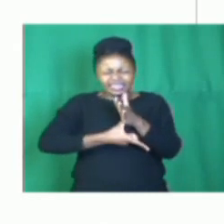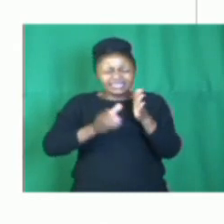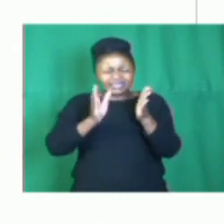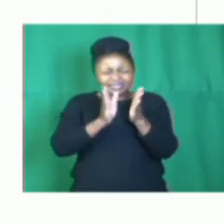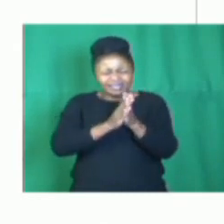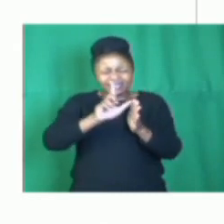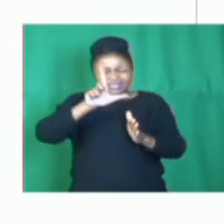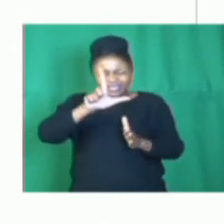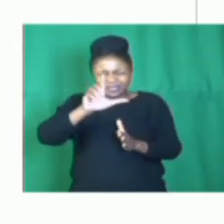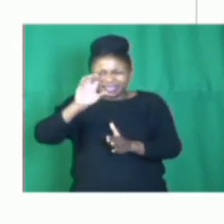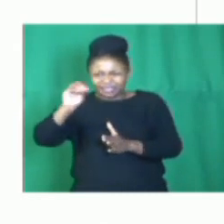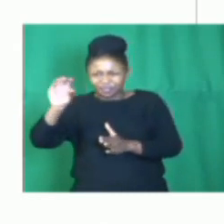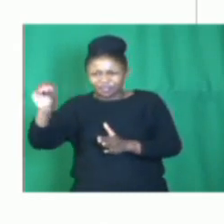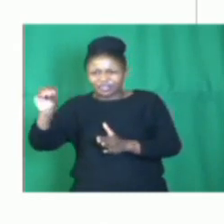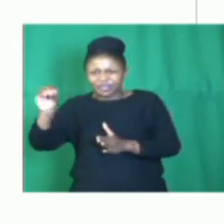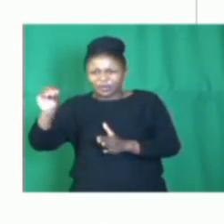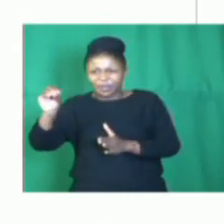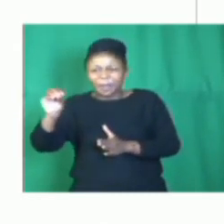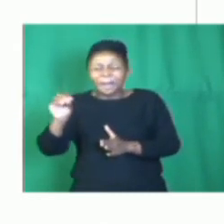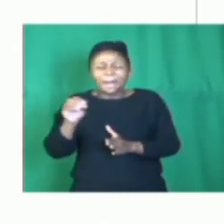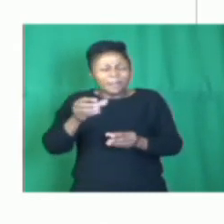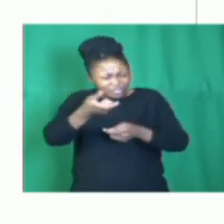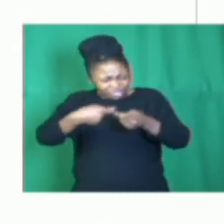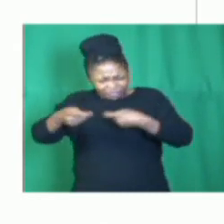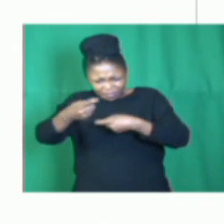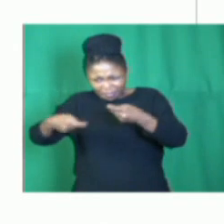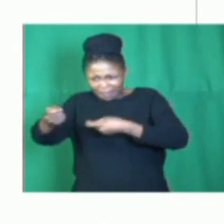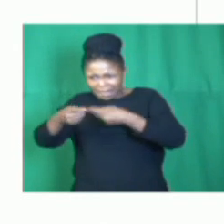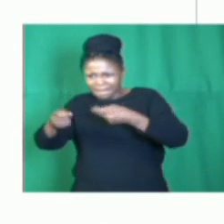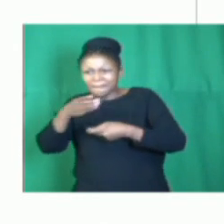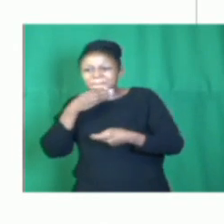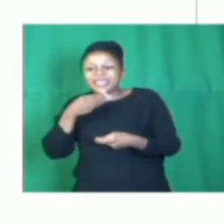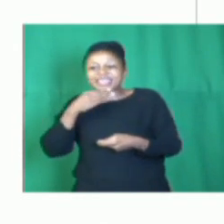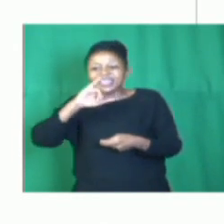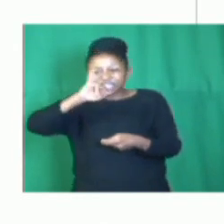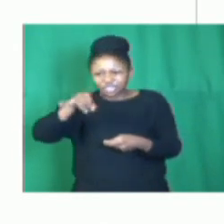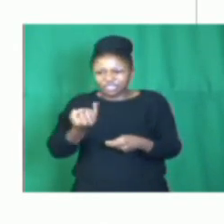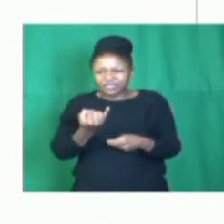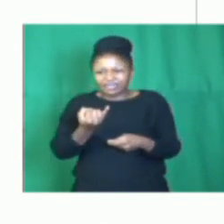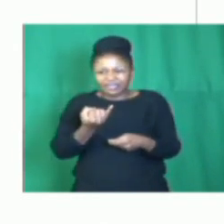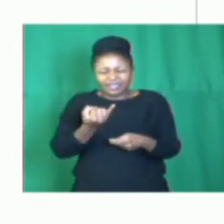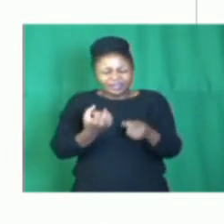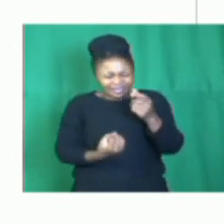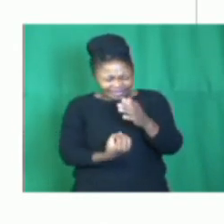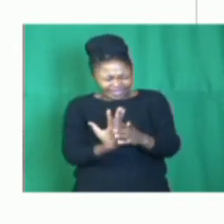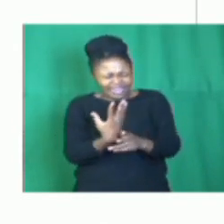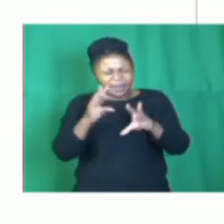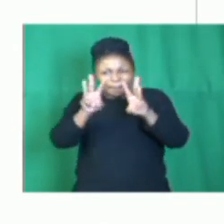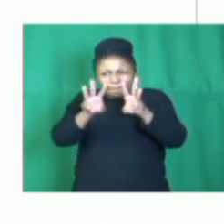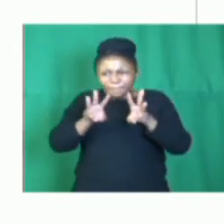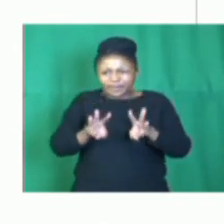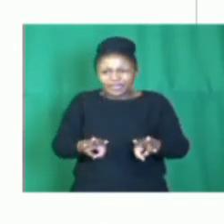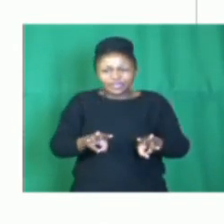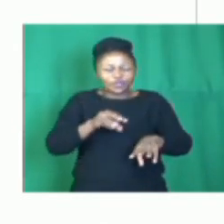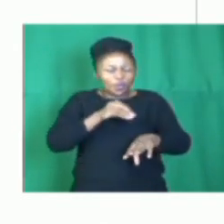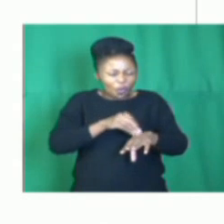a settlement on the Lake of Michigan in Chicago. I am sure you are noticing here that they have given